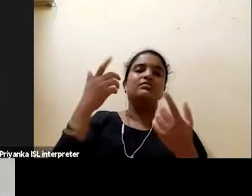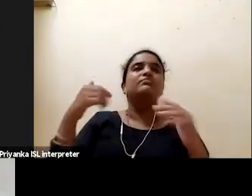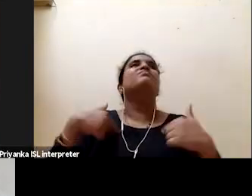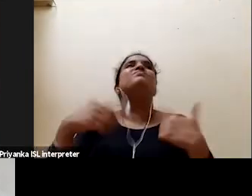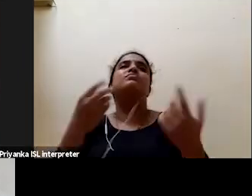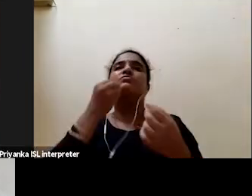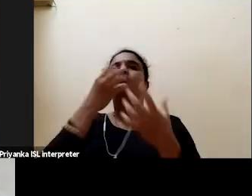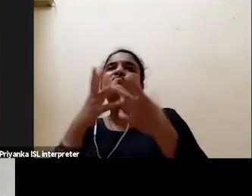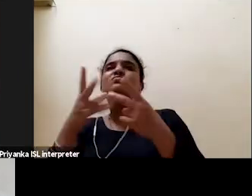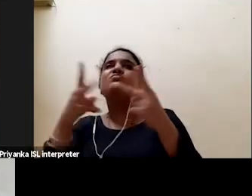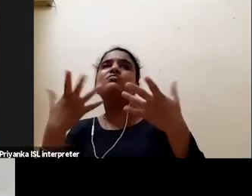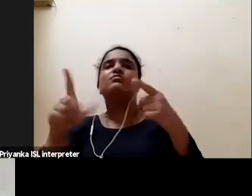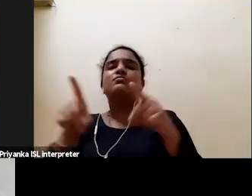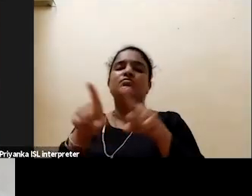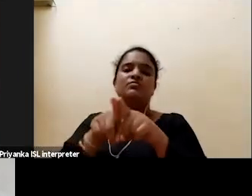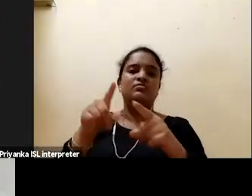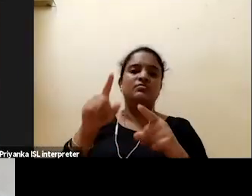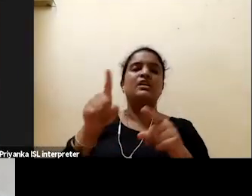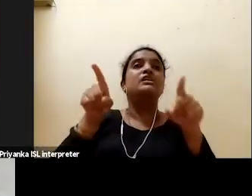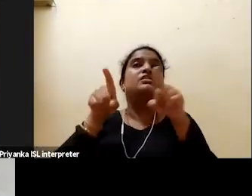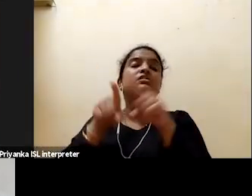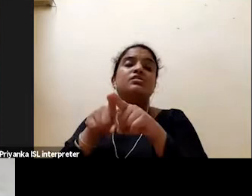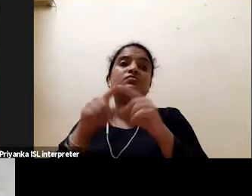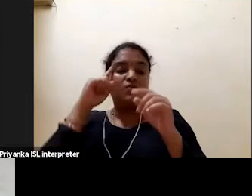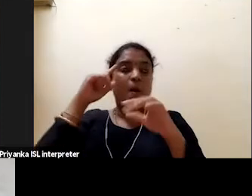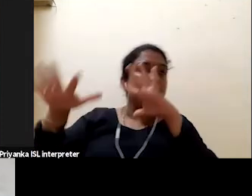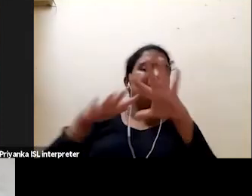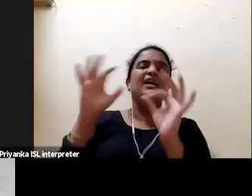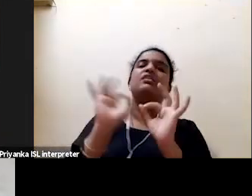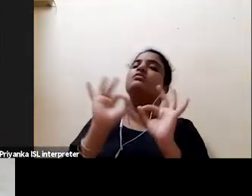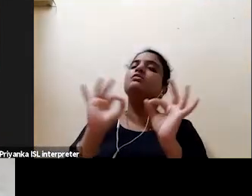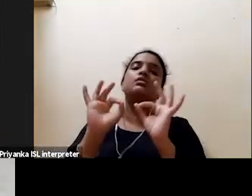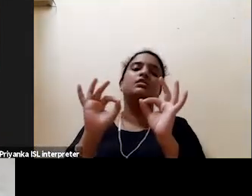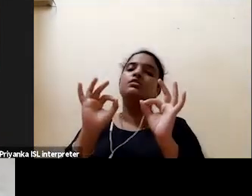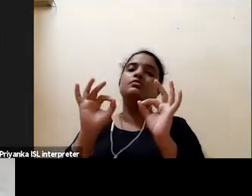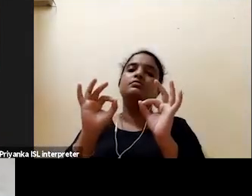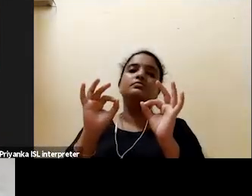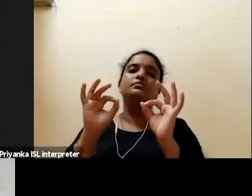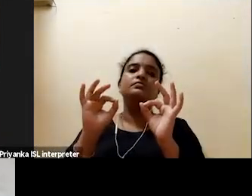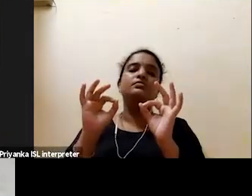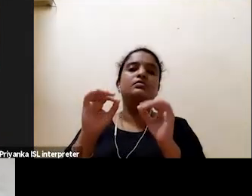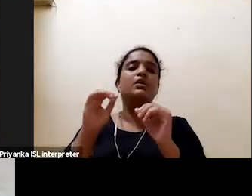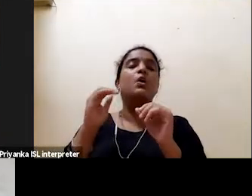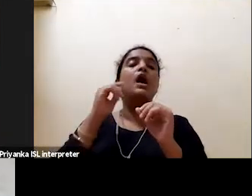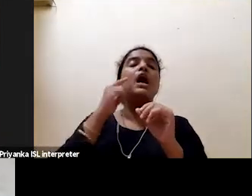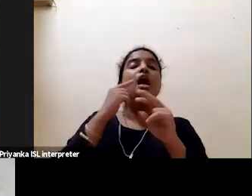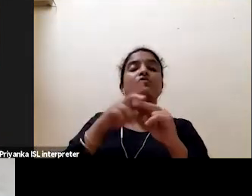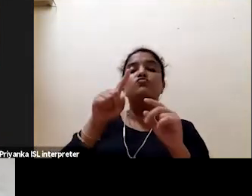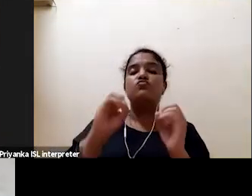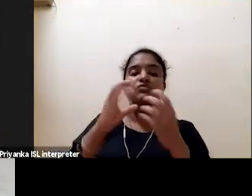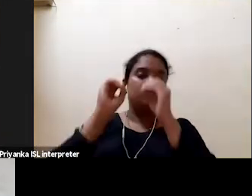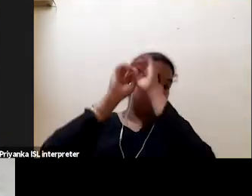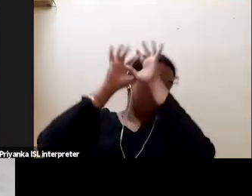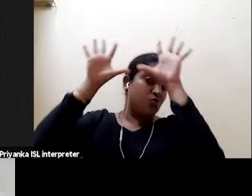cooking today, and it was never a planned kind of writing. But when you visualize your model